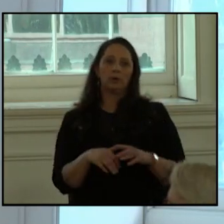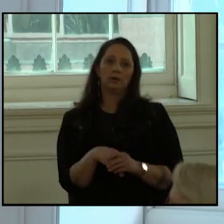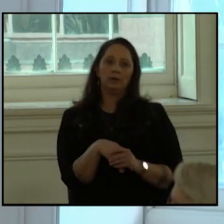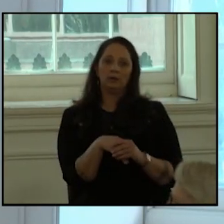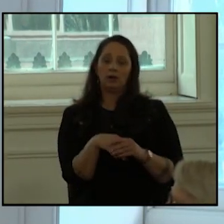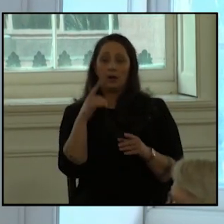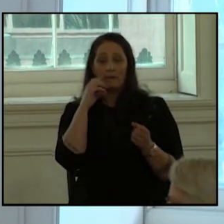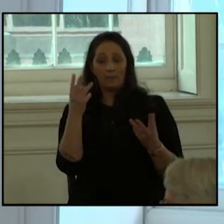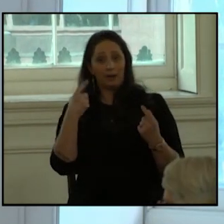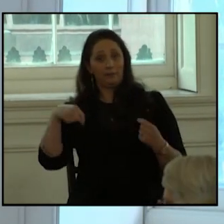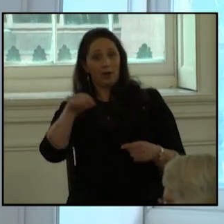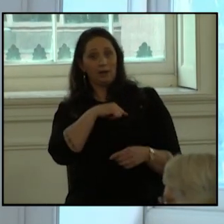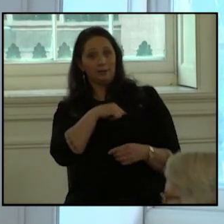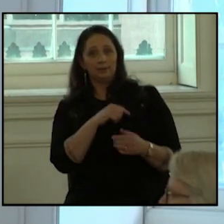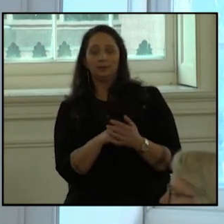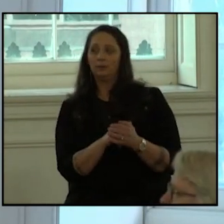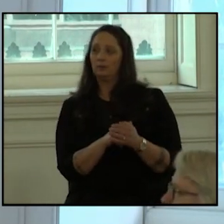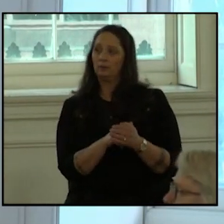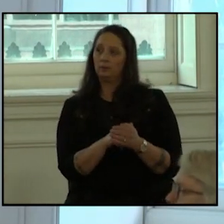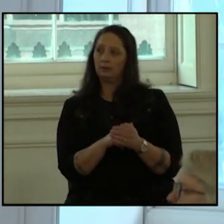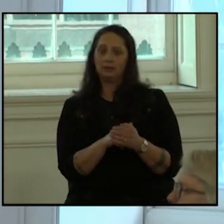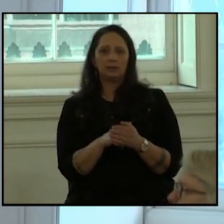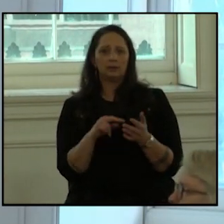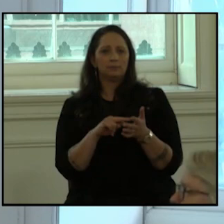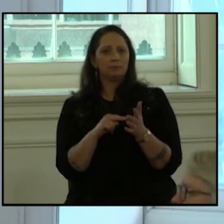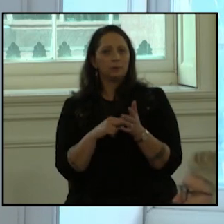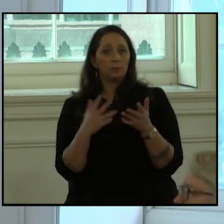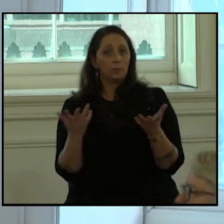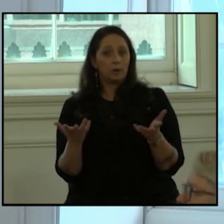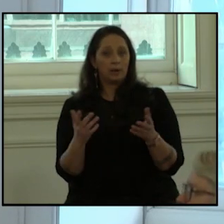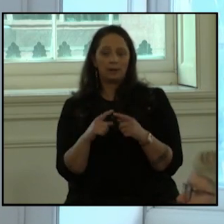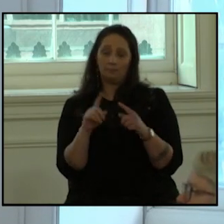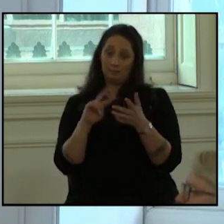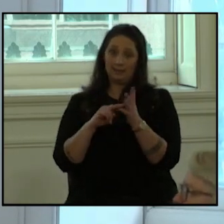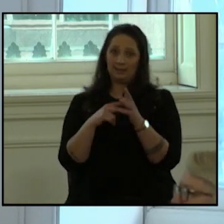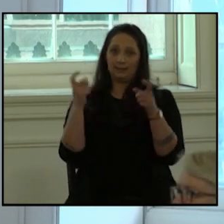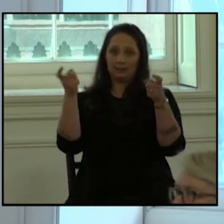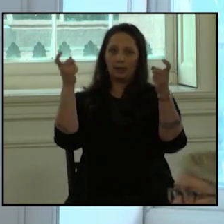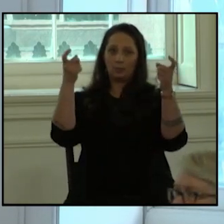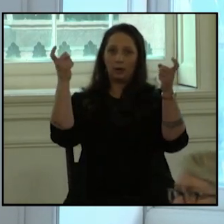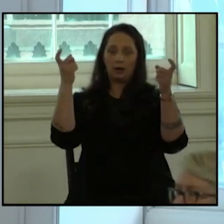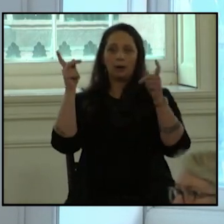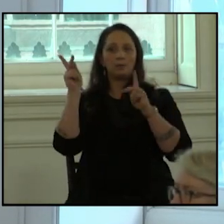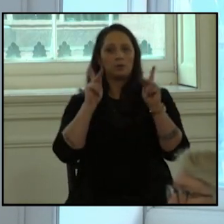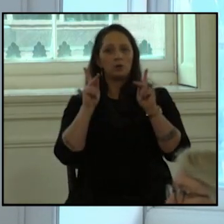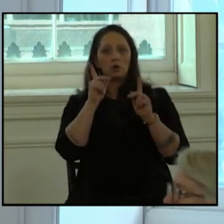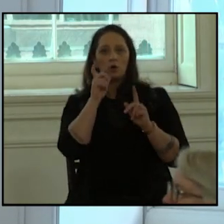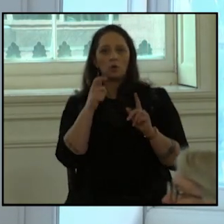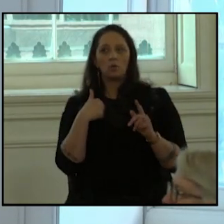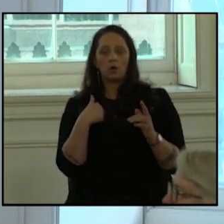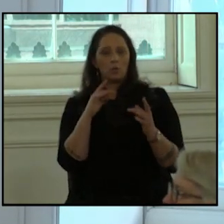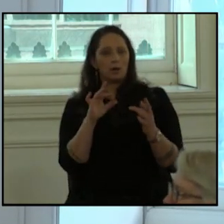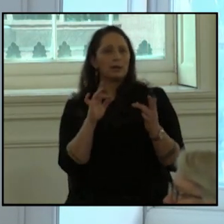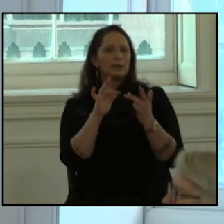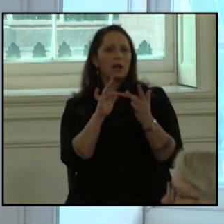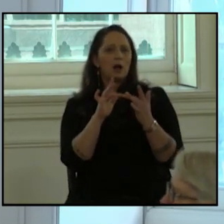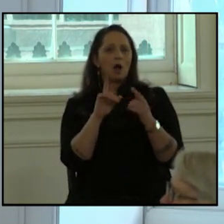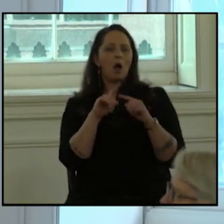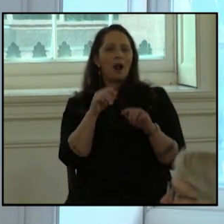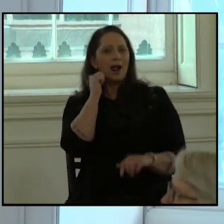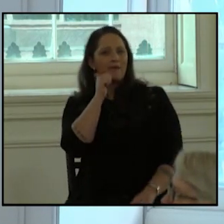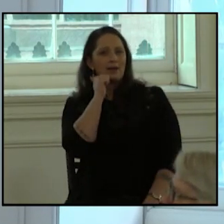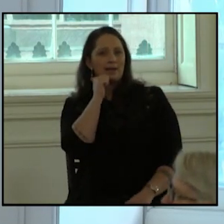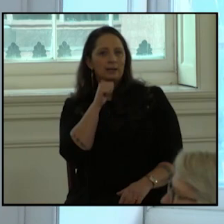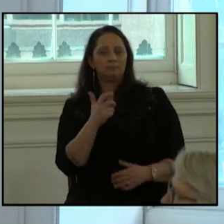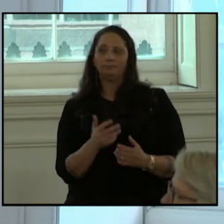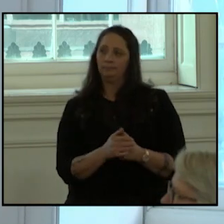For many of us, it means celebrating people that we connect with on a daily